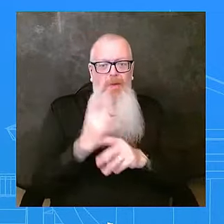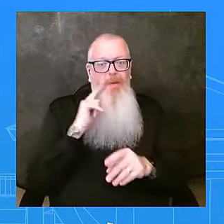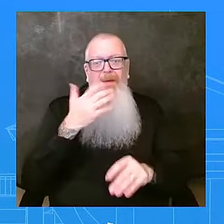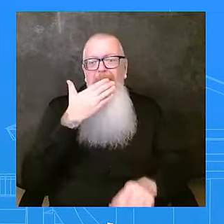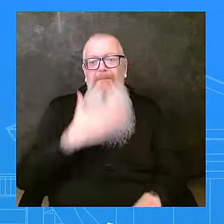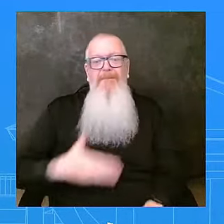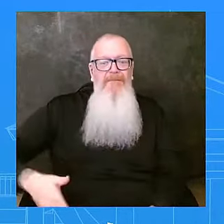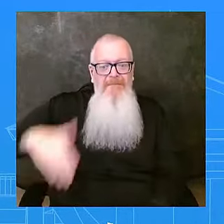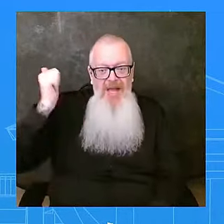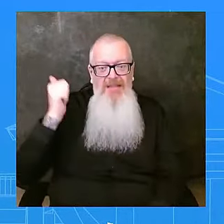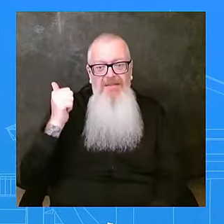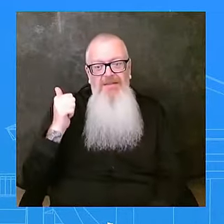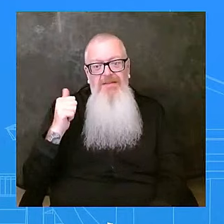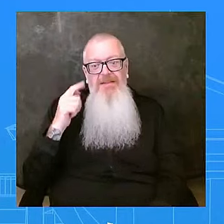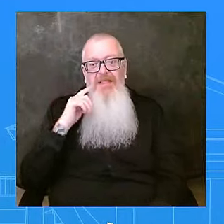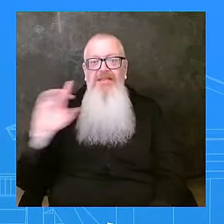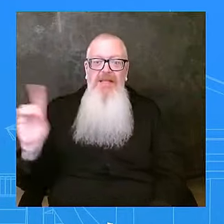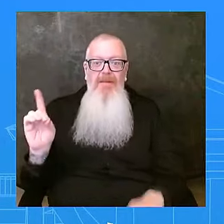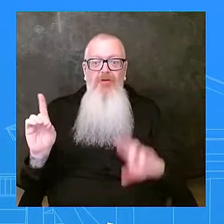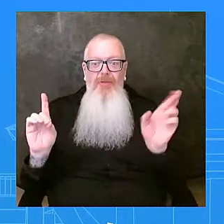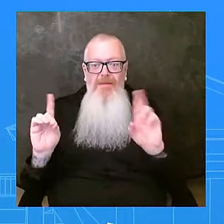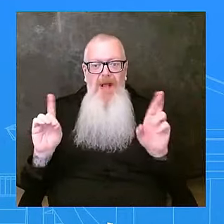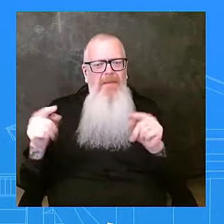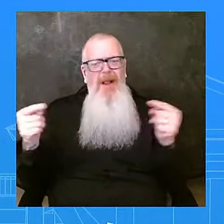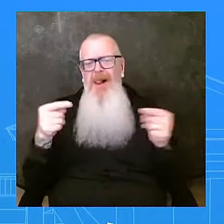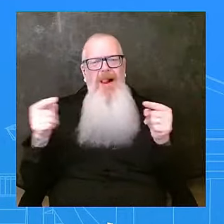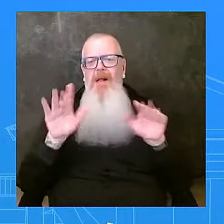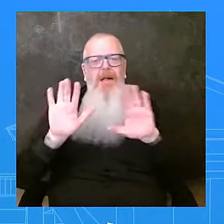to remember that. Let me take some questions.